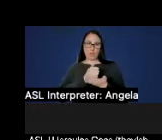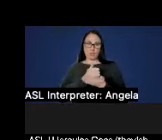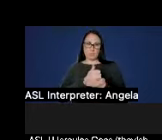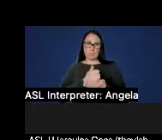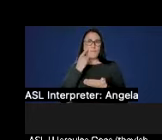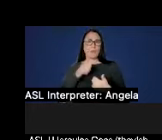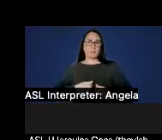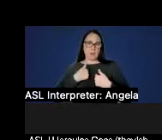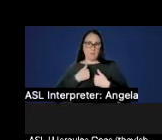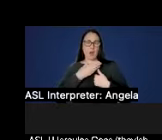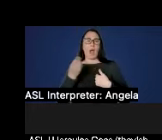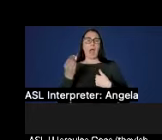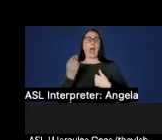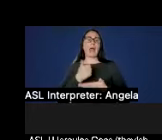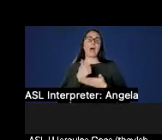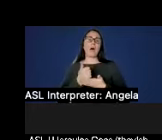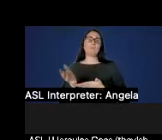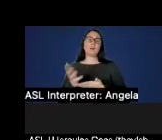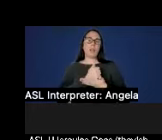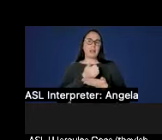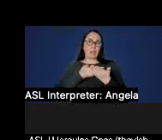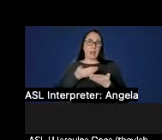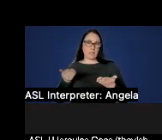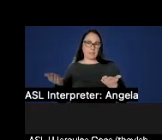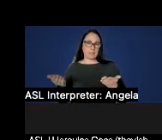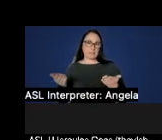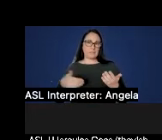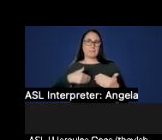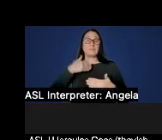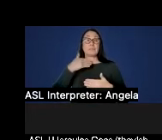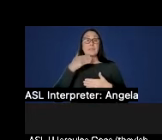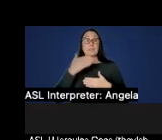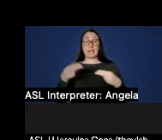survivor and then to help collect that evidence. Next slide, please, Deb.